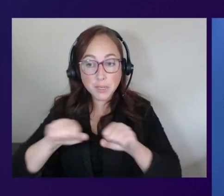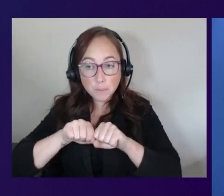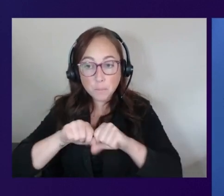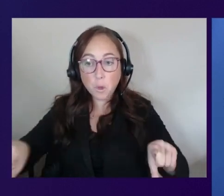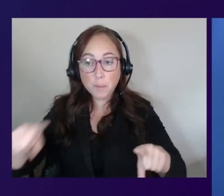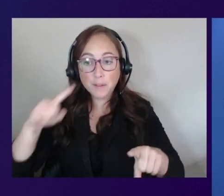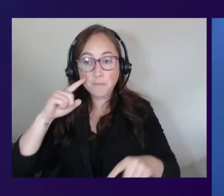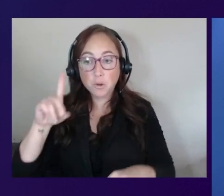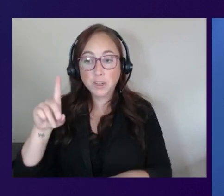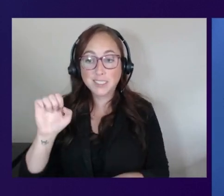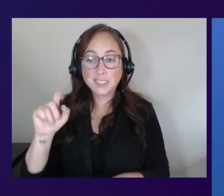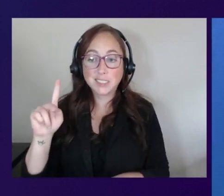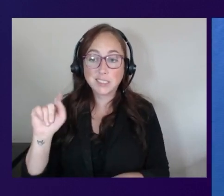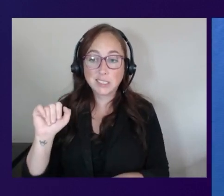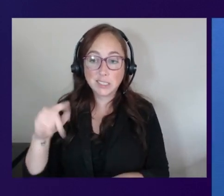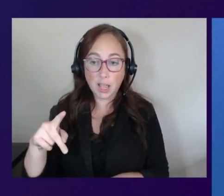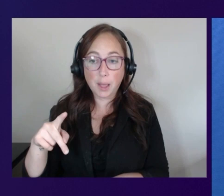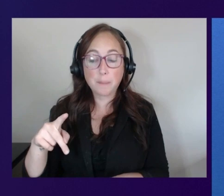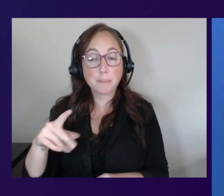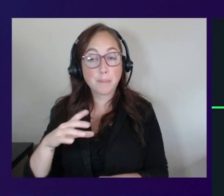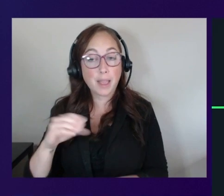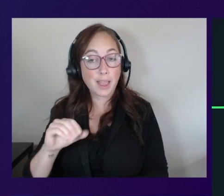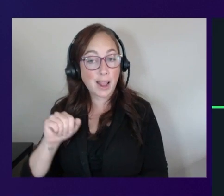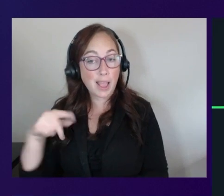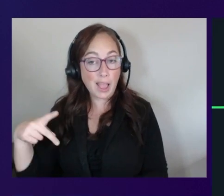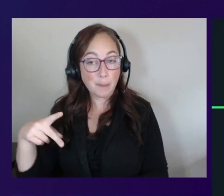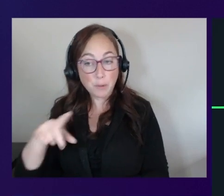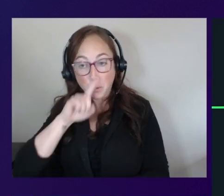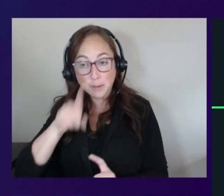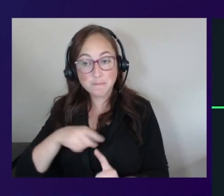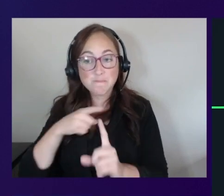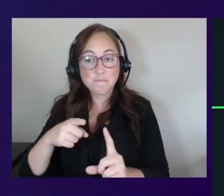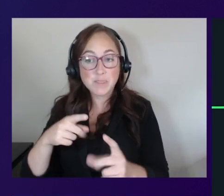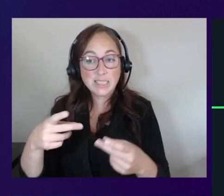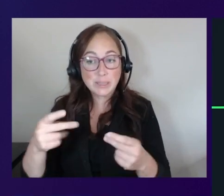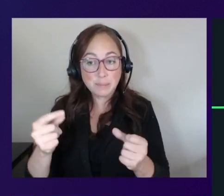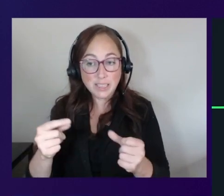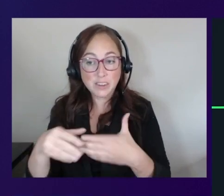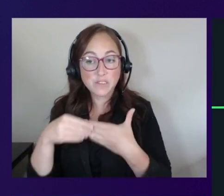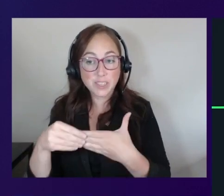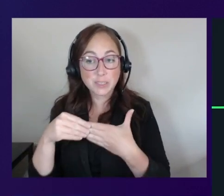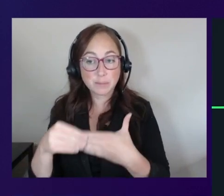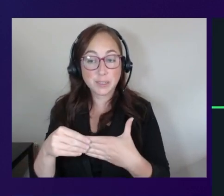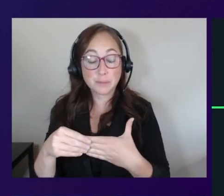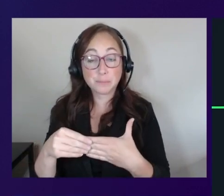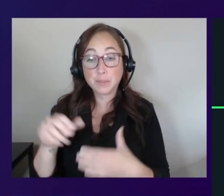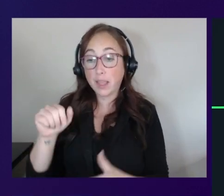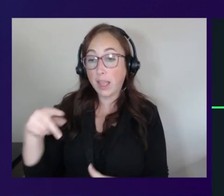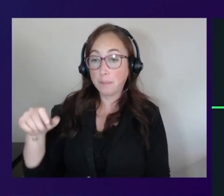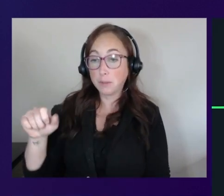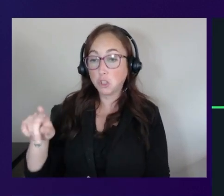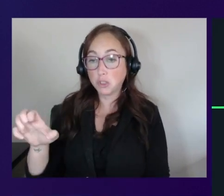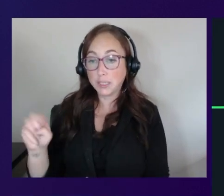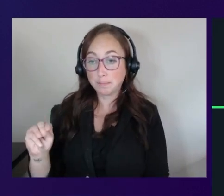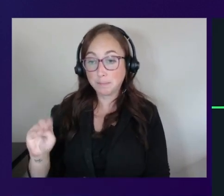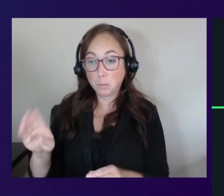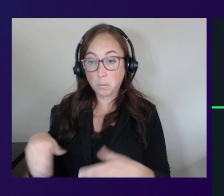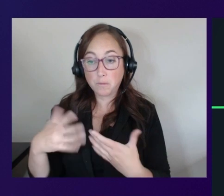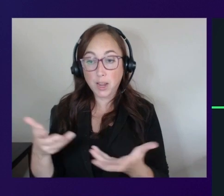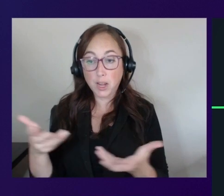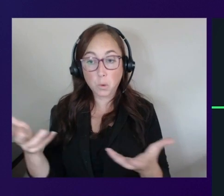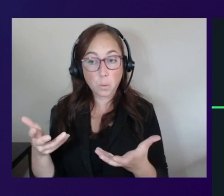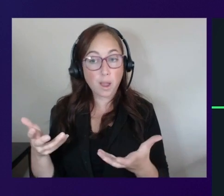And so its strengths really are about speed and flexibility. And so with AppStream, what you're typically providing is a little bit of a lesser degree